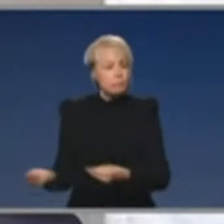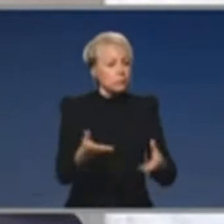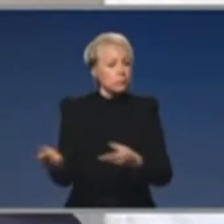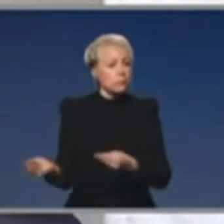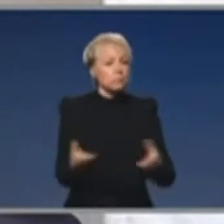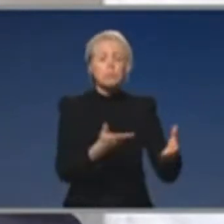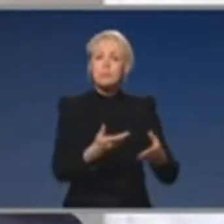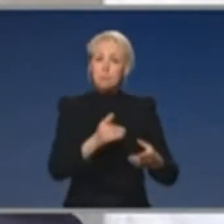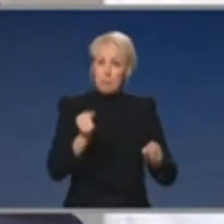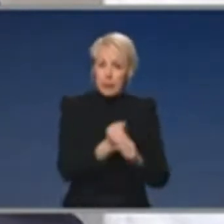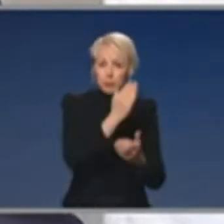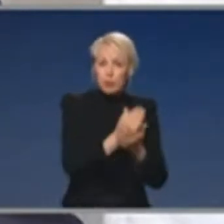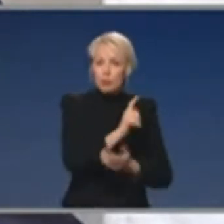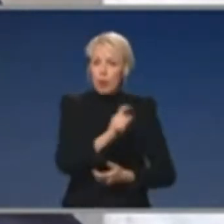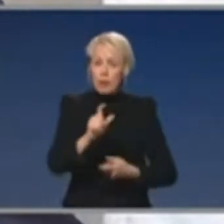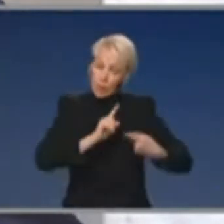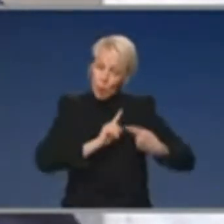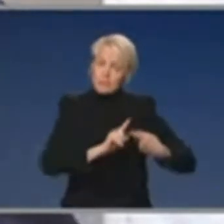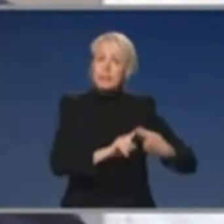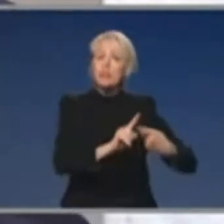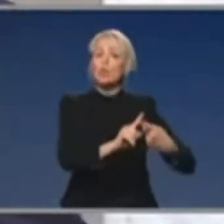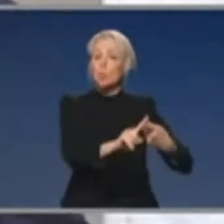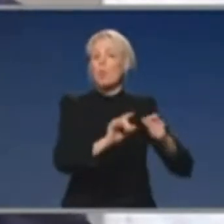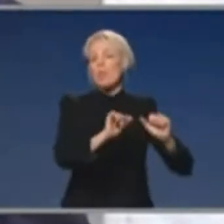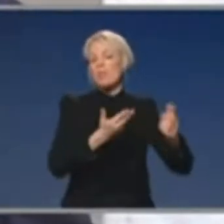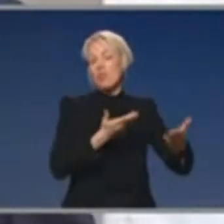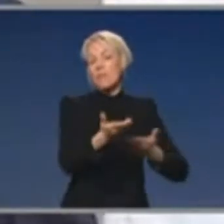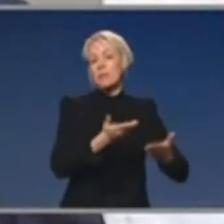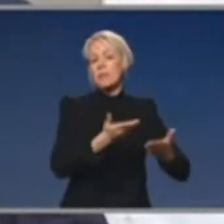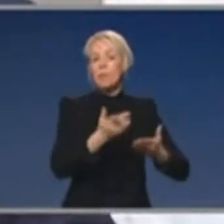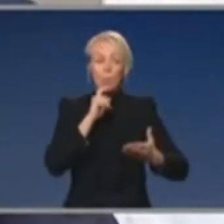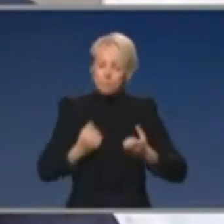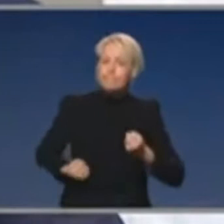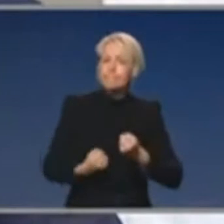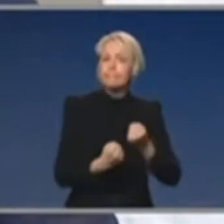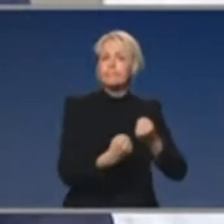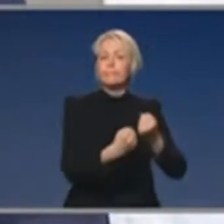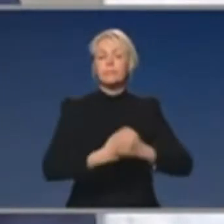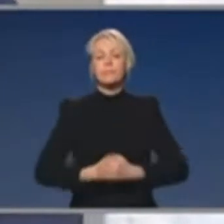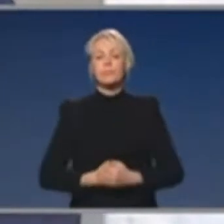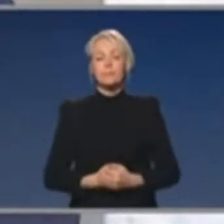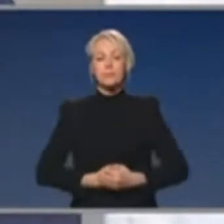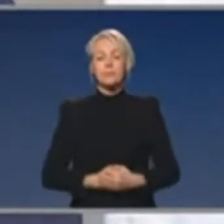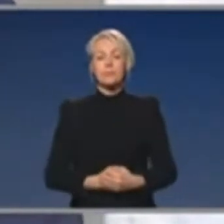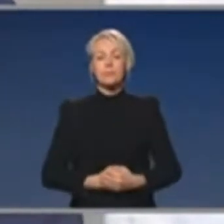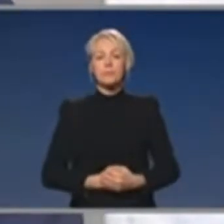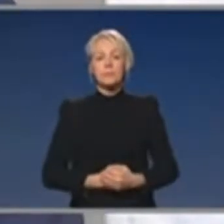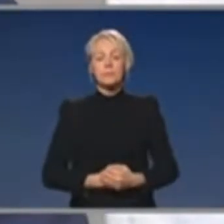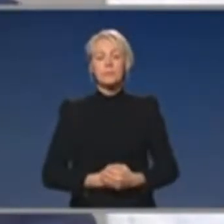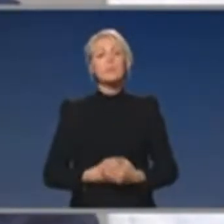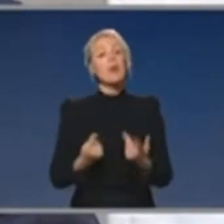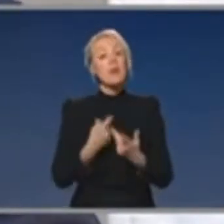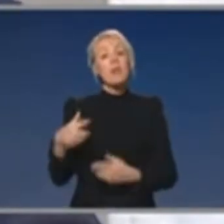facilities themselves continue and the services they provide will continue to be supported. Another very important area, though, is the mental